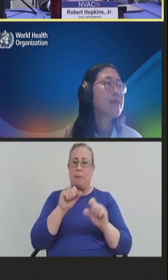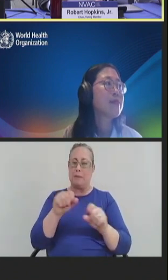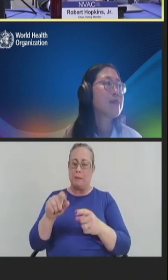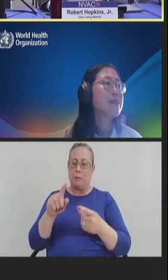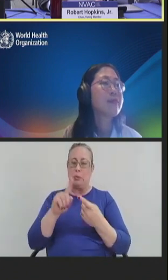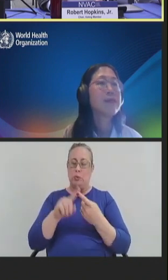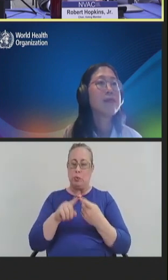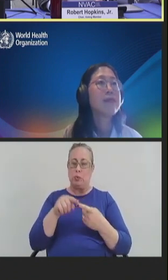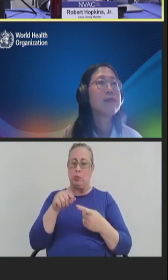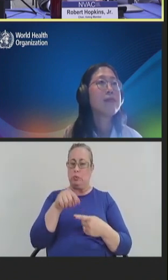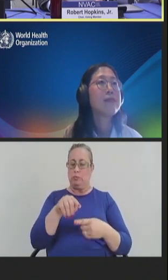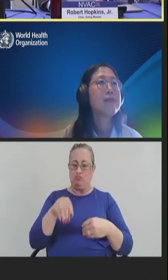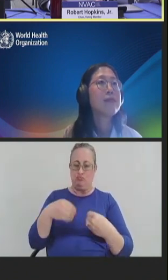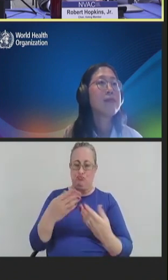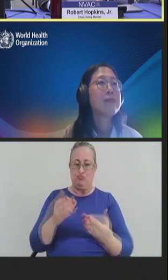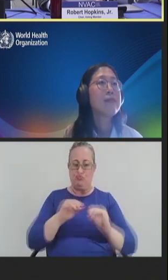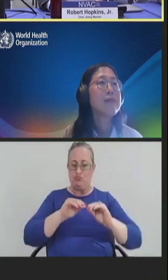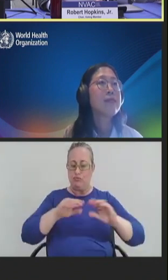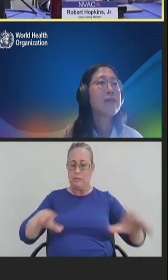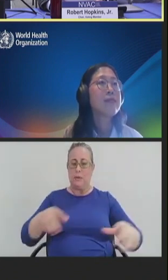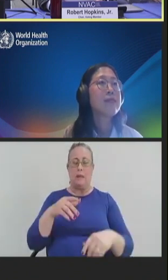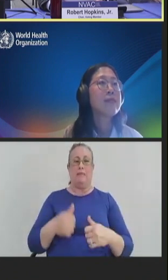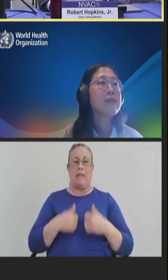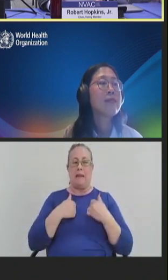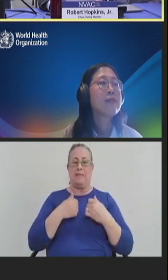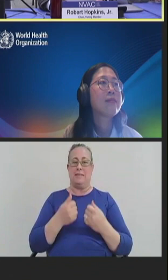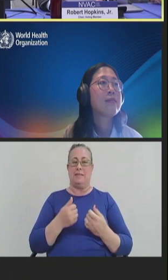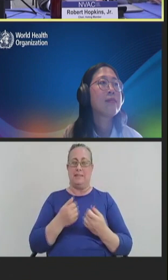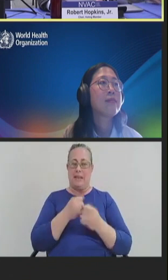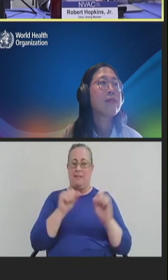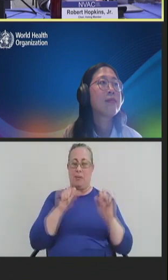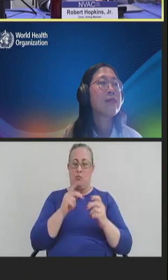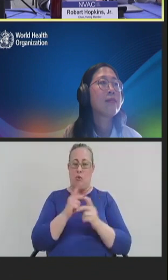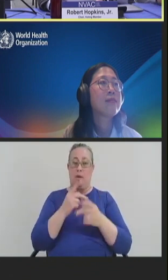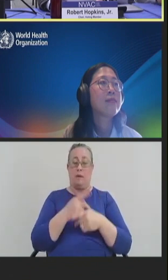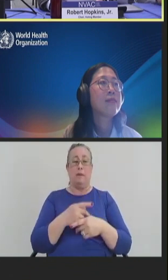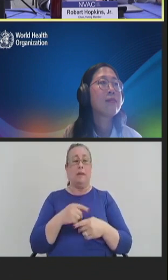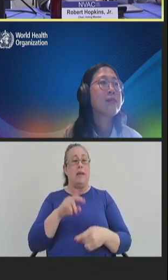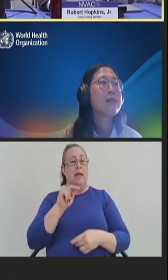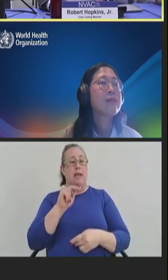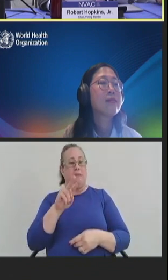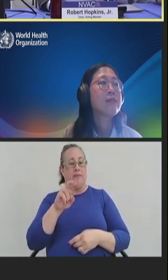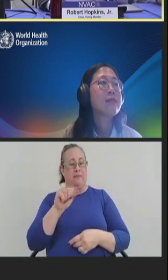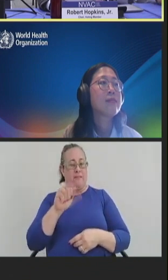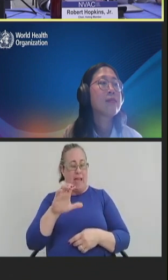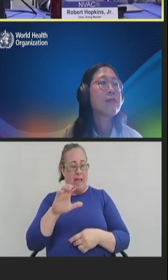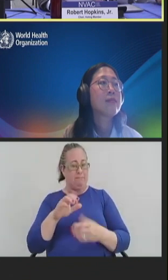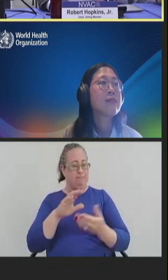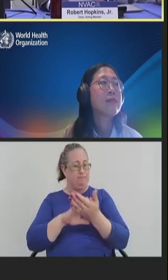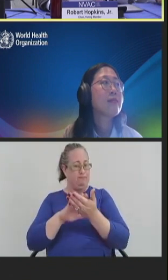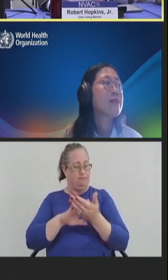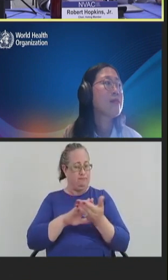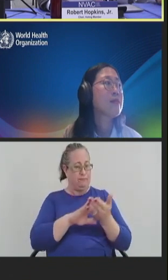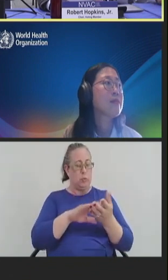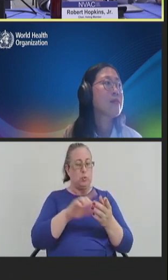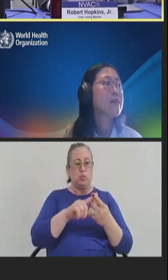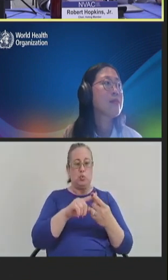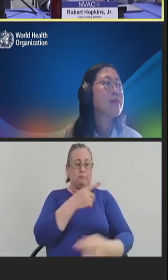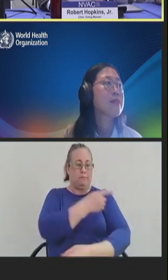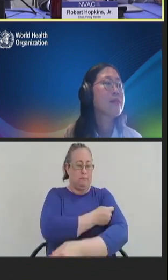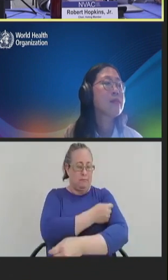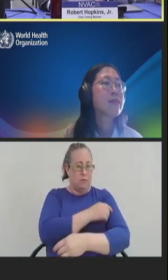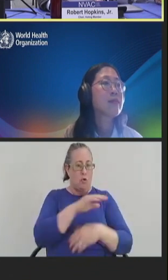these life-saving products. The NVAC salutes the monumental efforts over the last 5 years to immunize all people